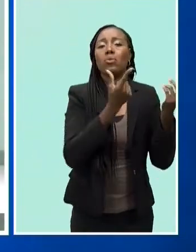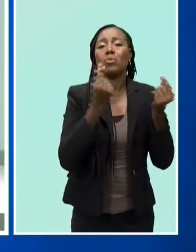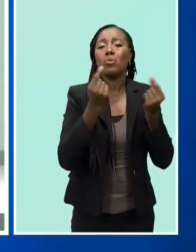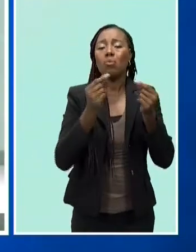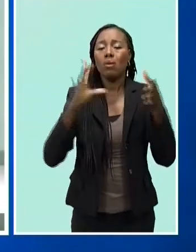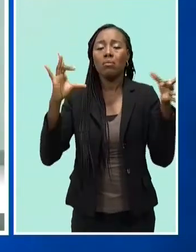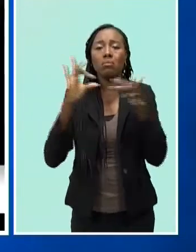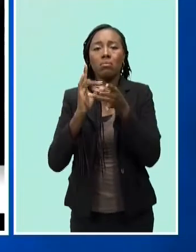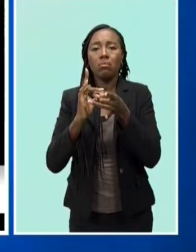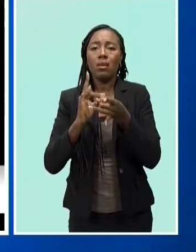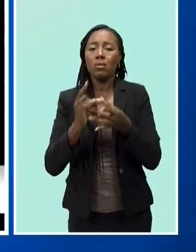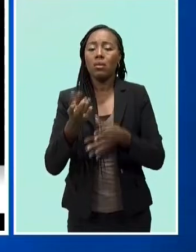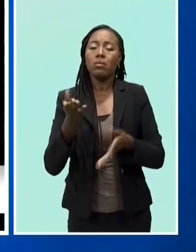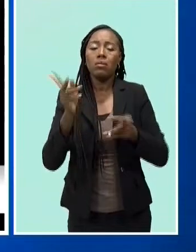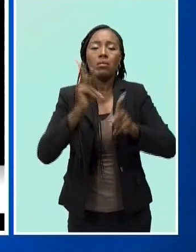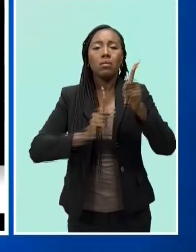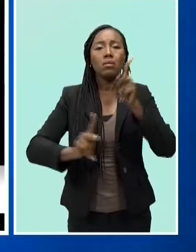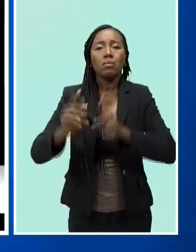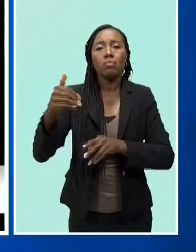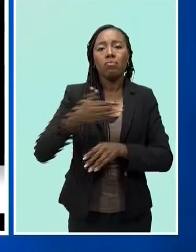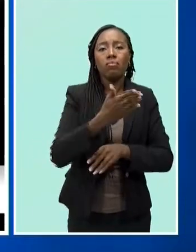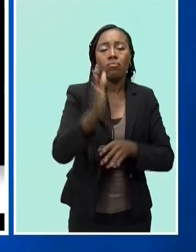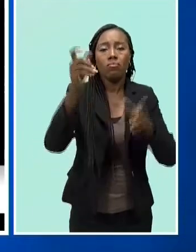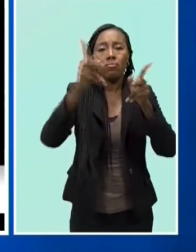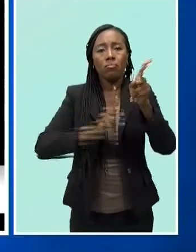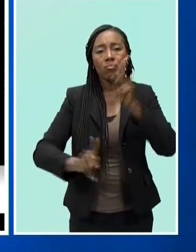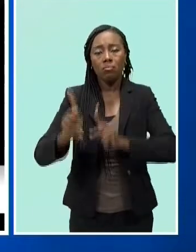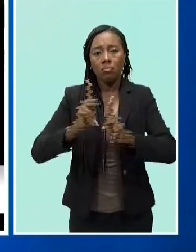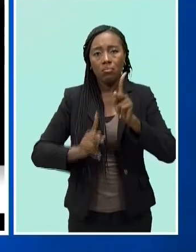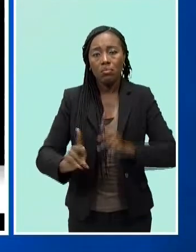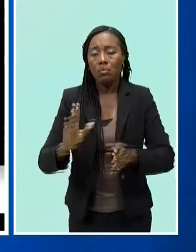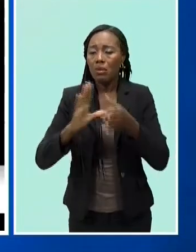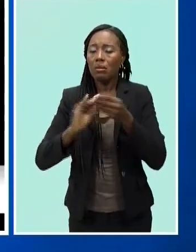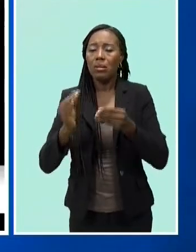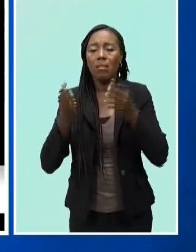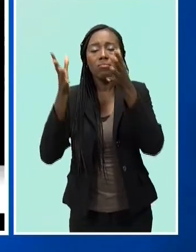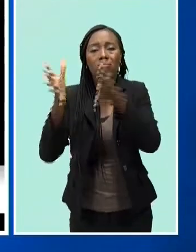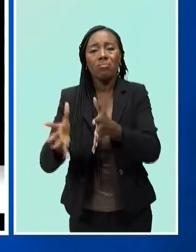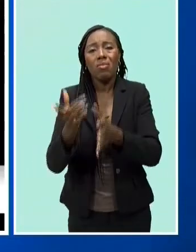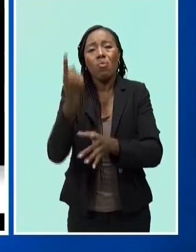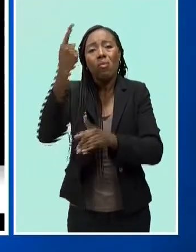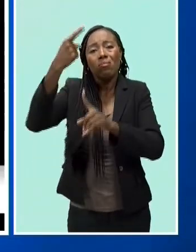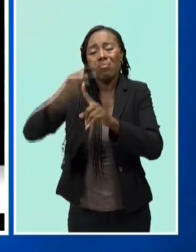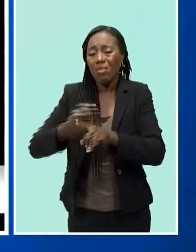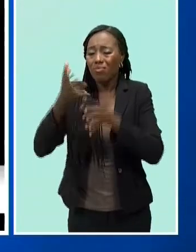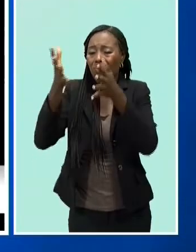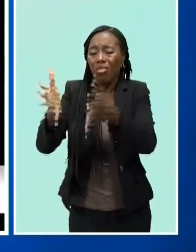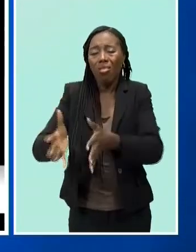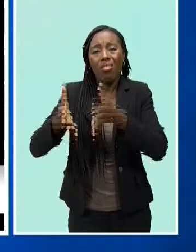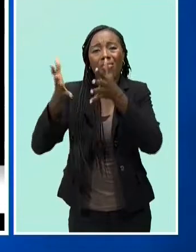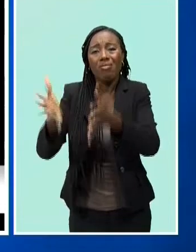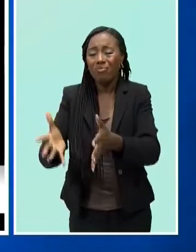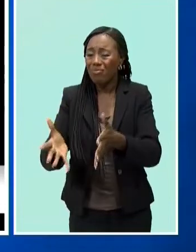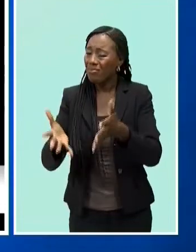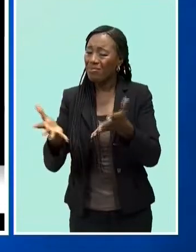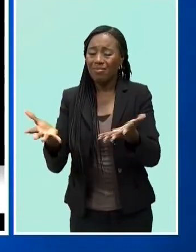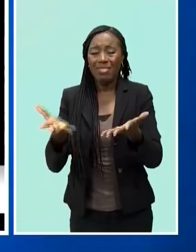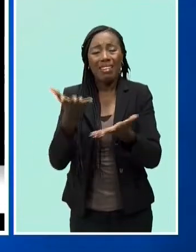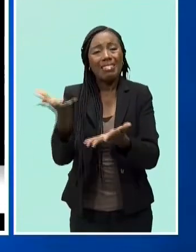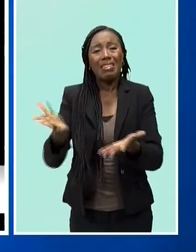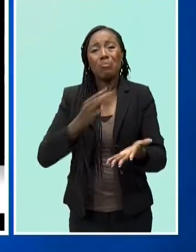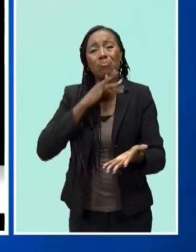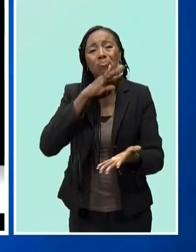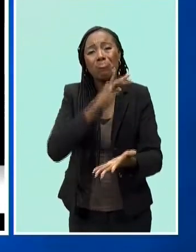have accused the United States Coast Guard of detaining them at sea for more than a month in inhumane